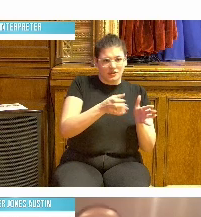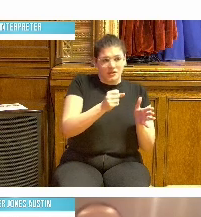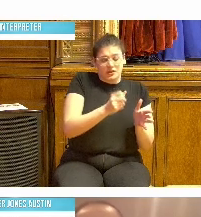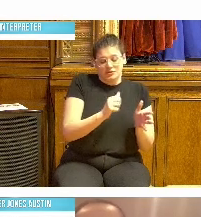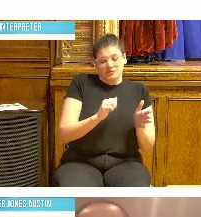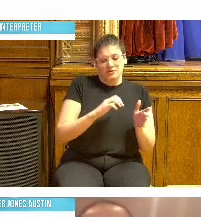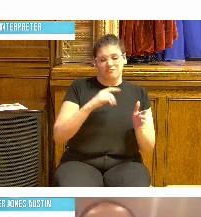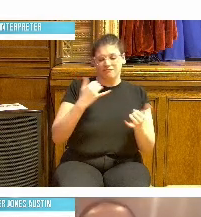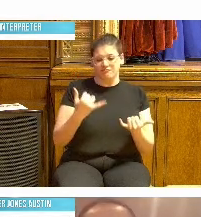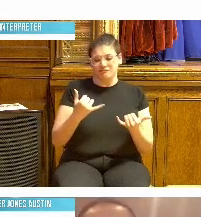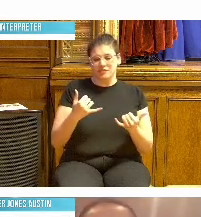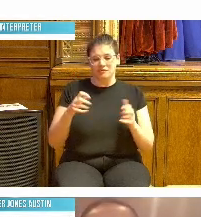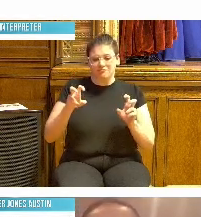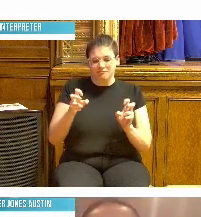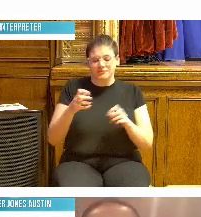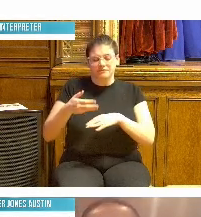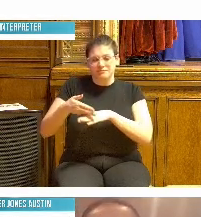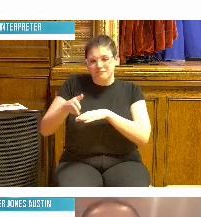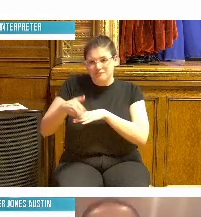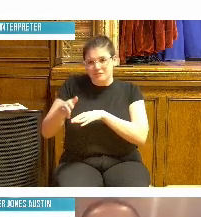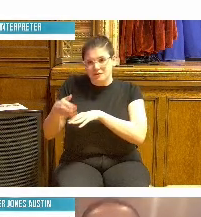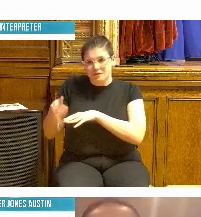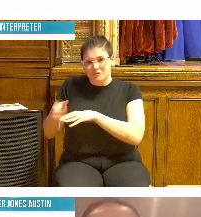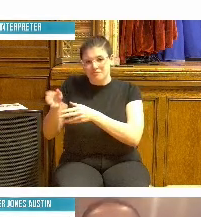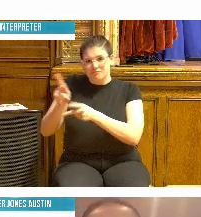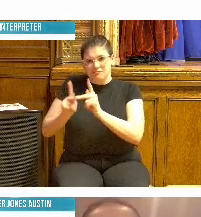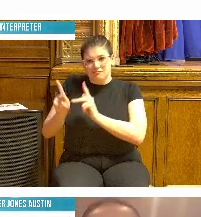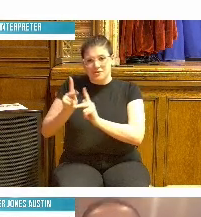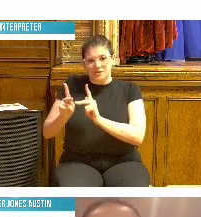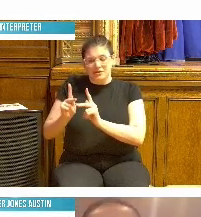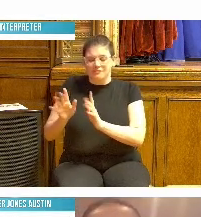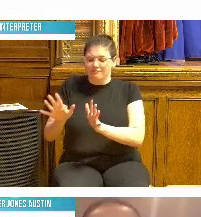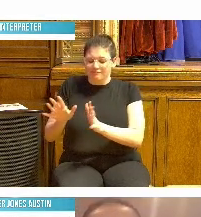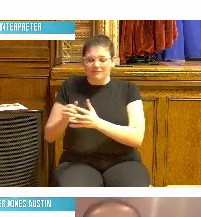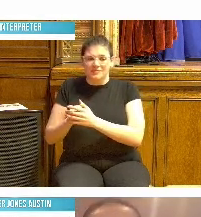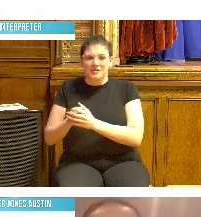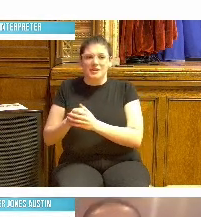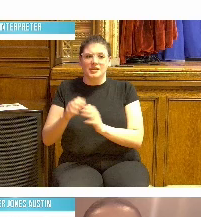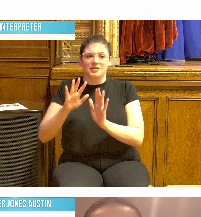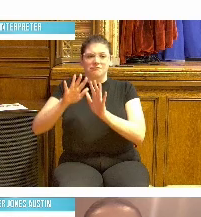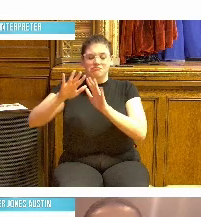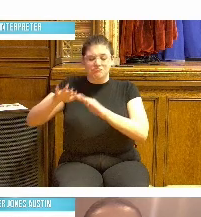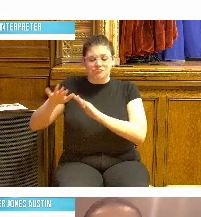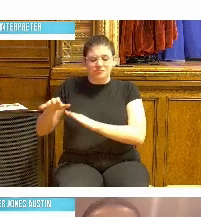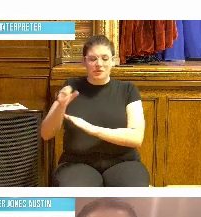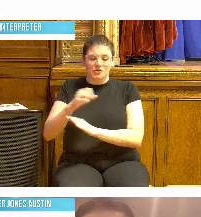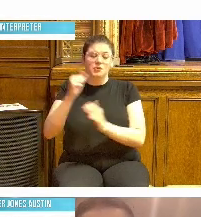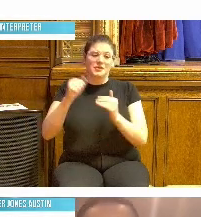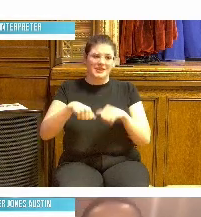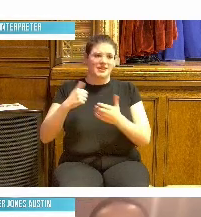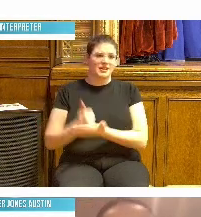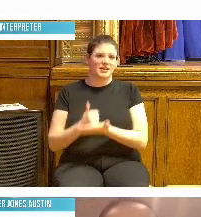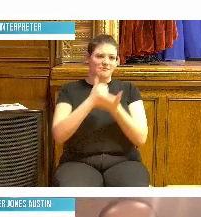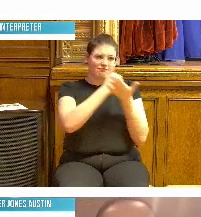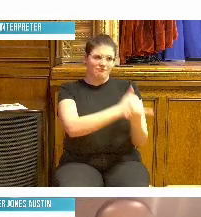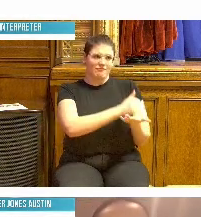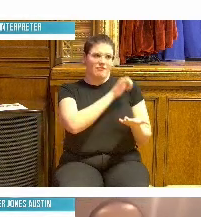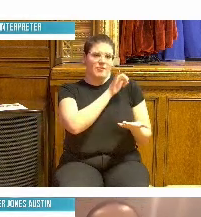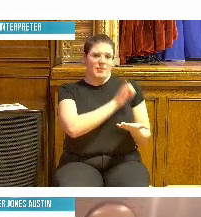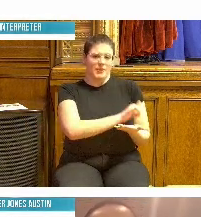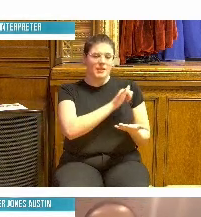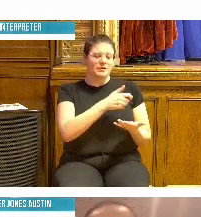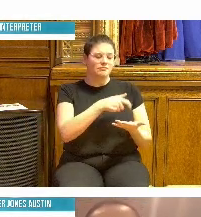tax base, and wealth transfers to private developers in the form of write-downs of the cost of land acquisition and site